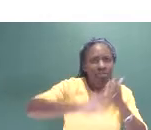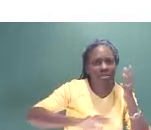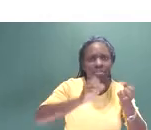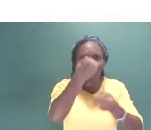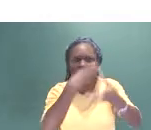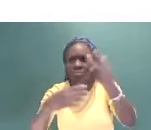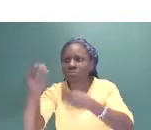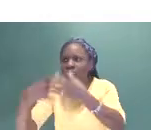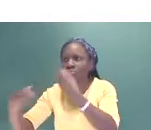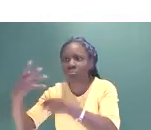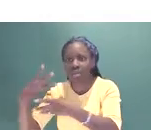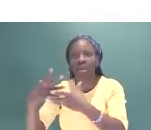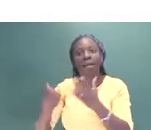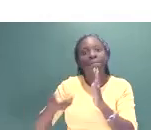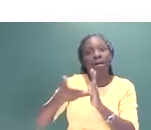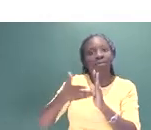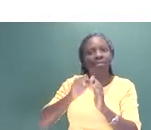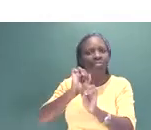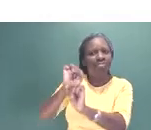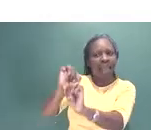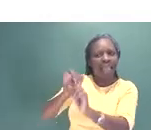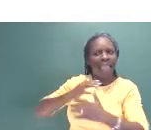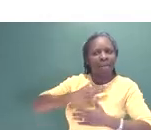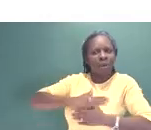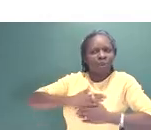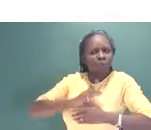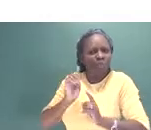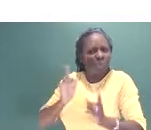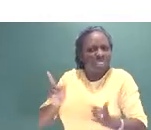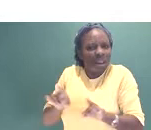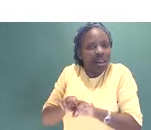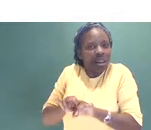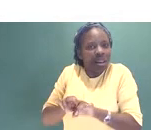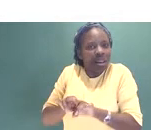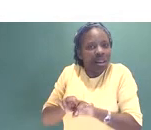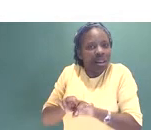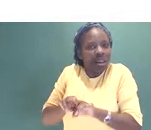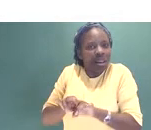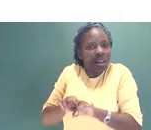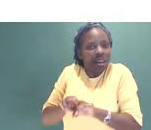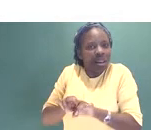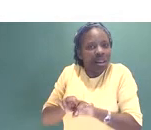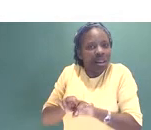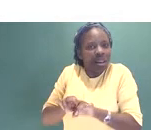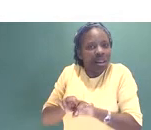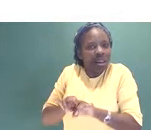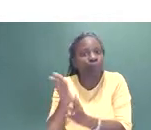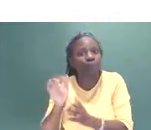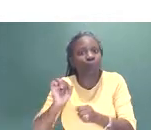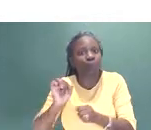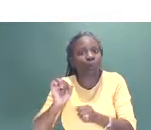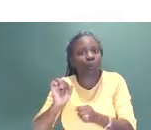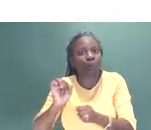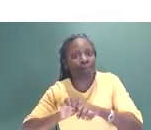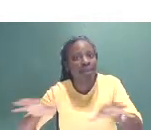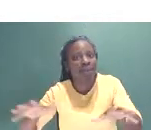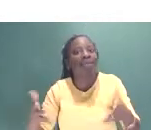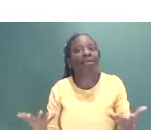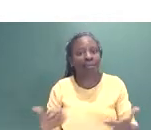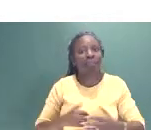provide an insight into people's emotions and their feelings during those times. So